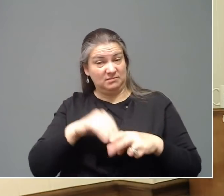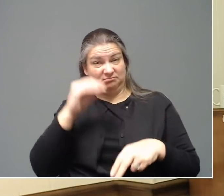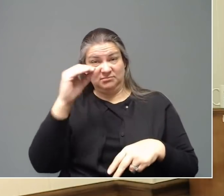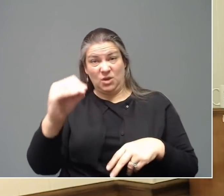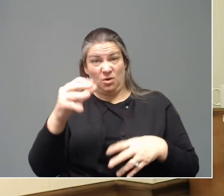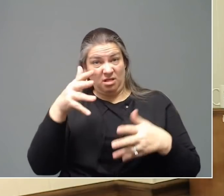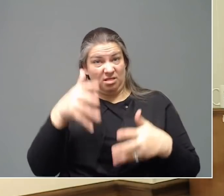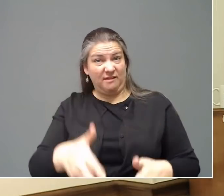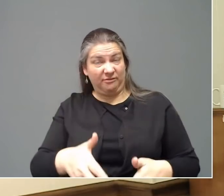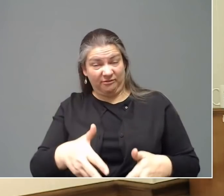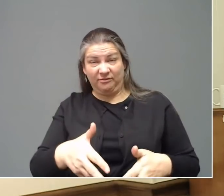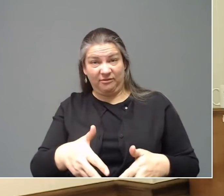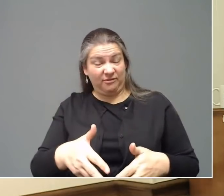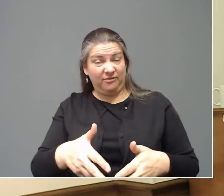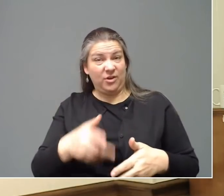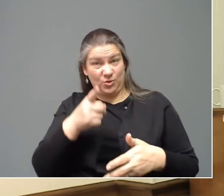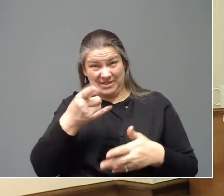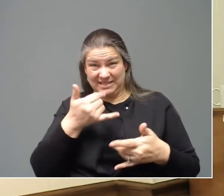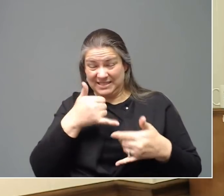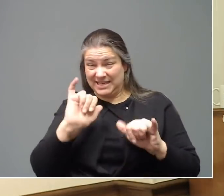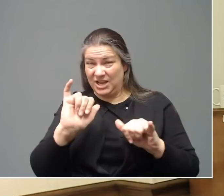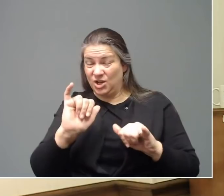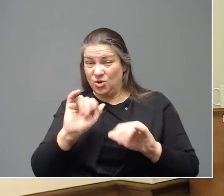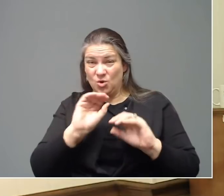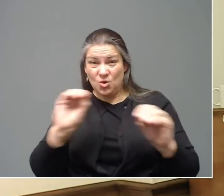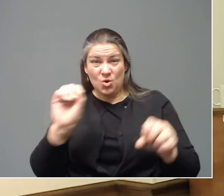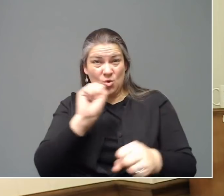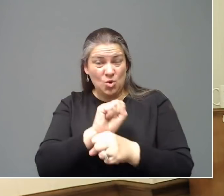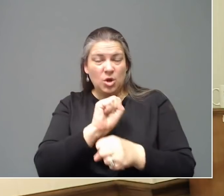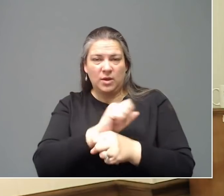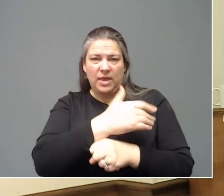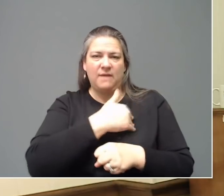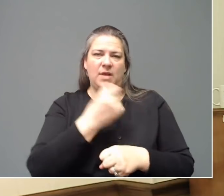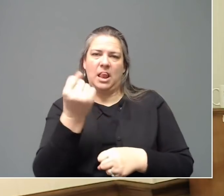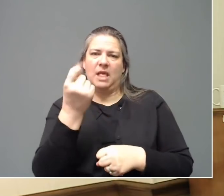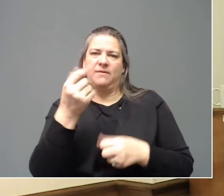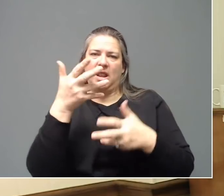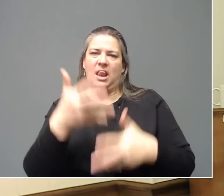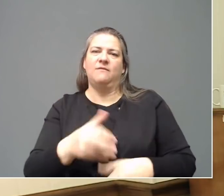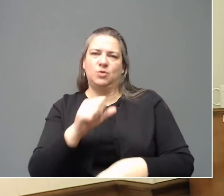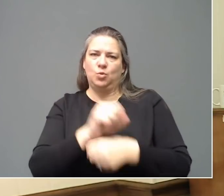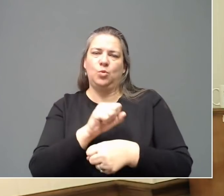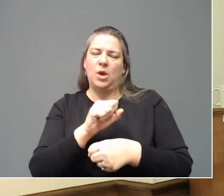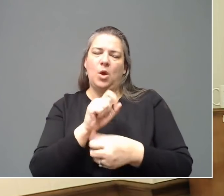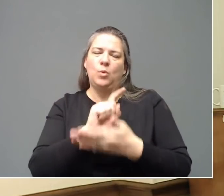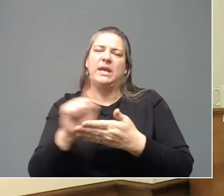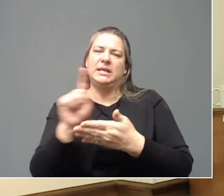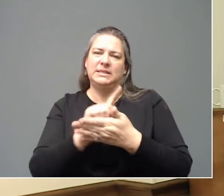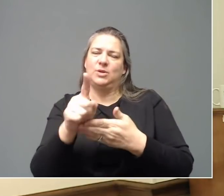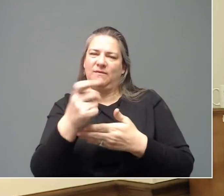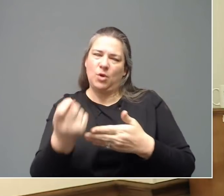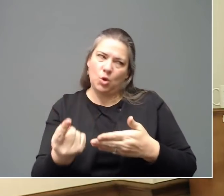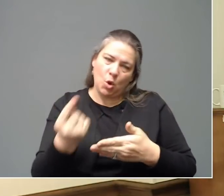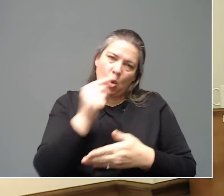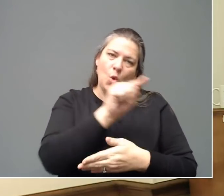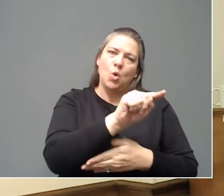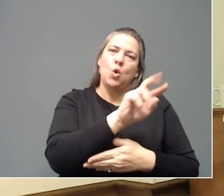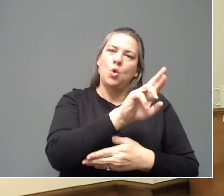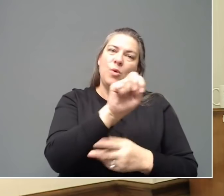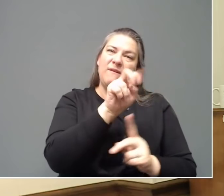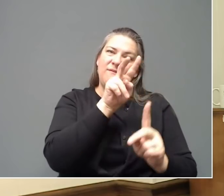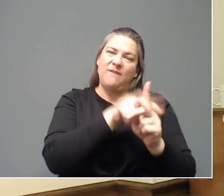there and you were still out of work, there will be 11 more weeks and you will need to go back in and either refile or reopen